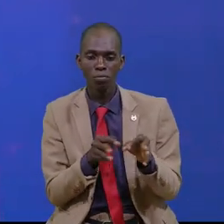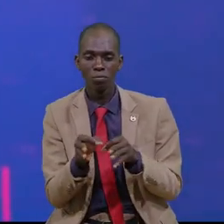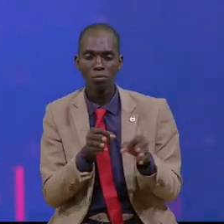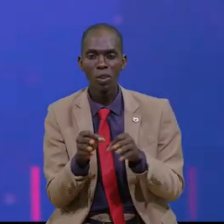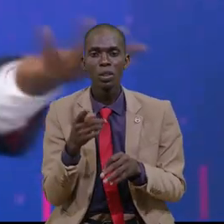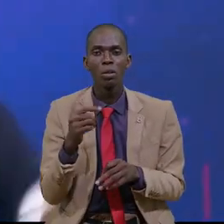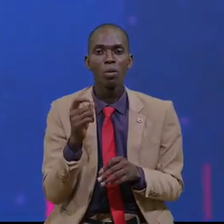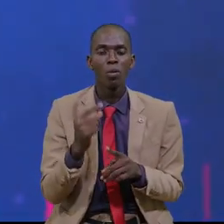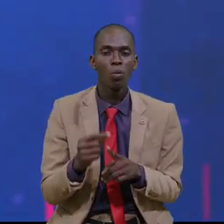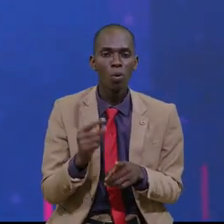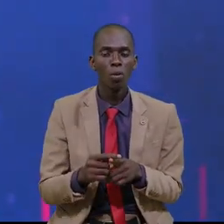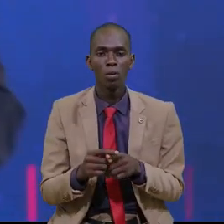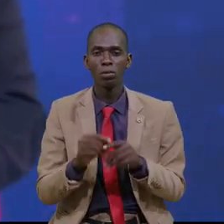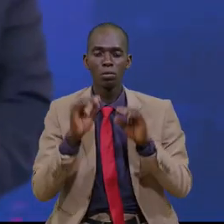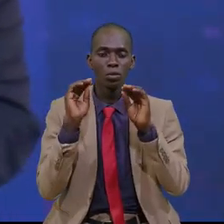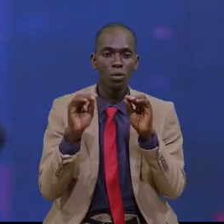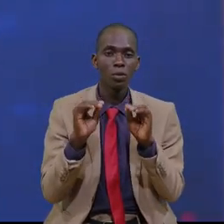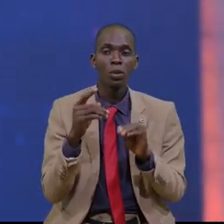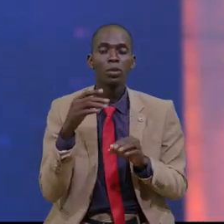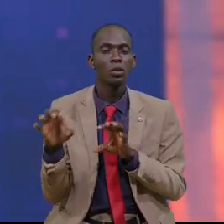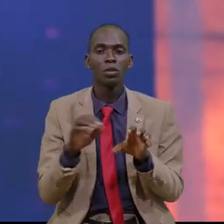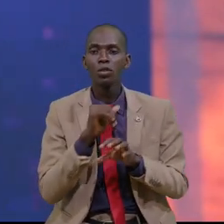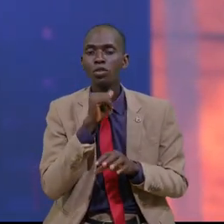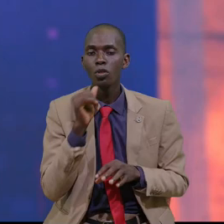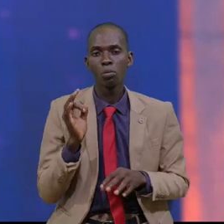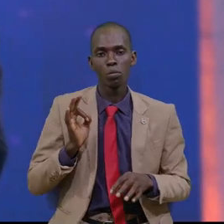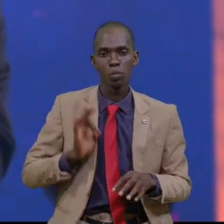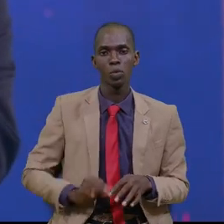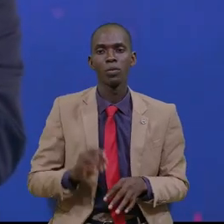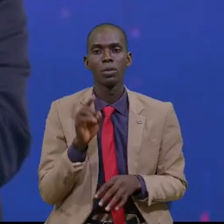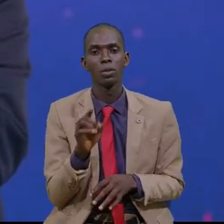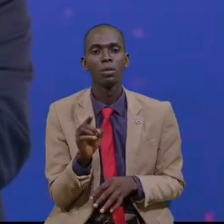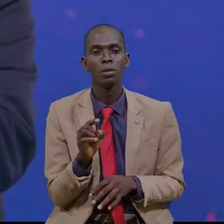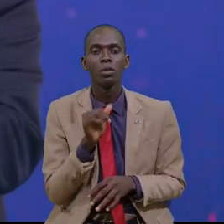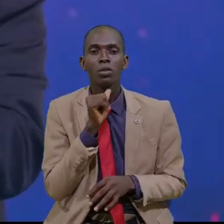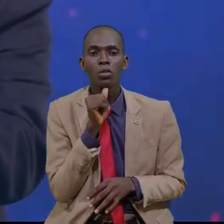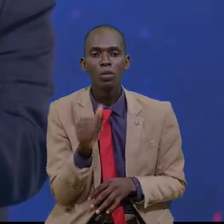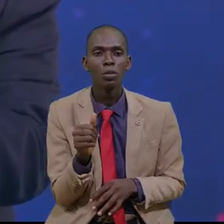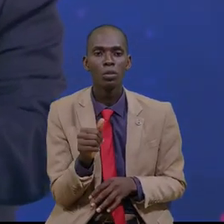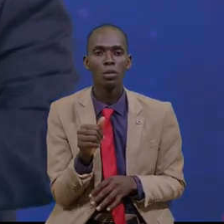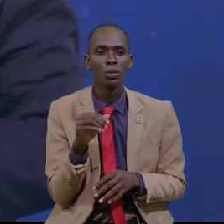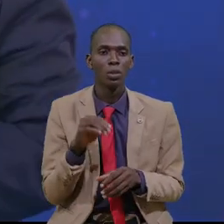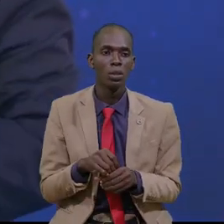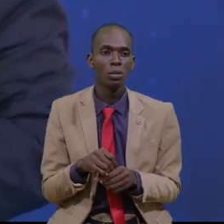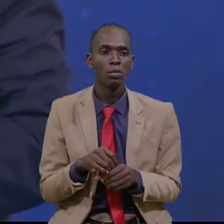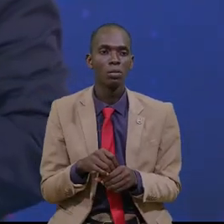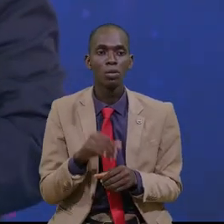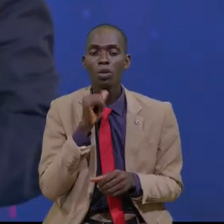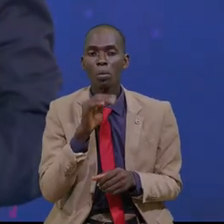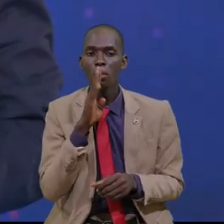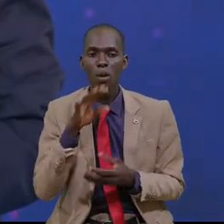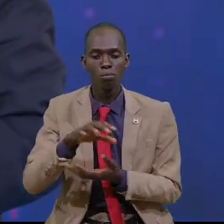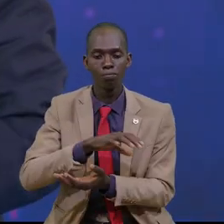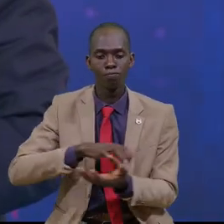word highlighted, did not profit them, not being mixed with faith